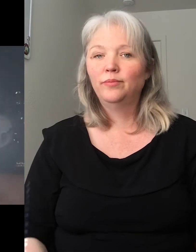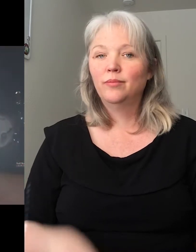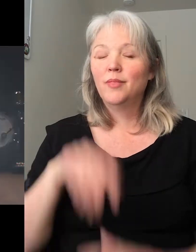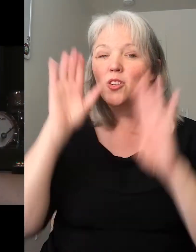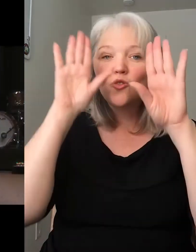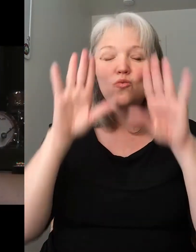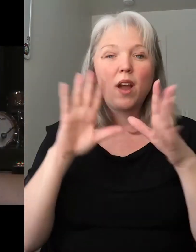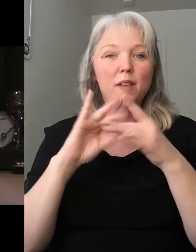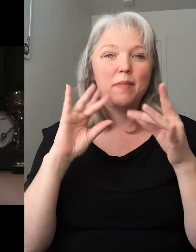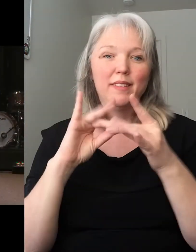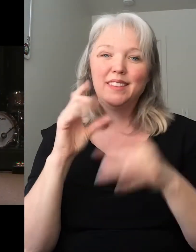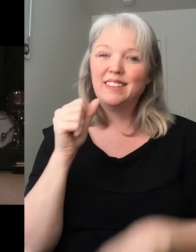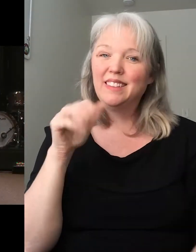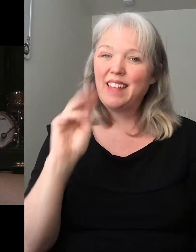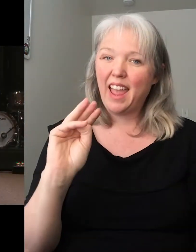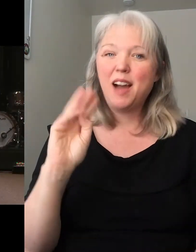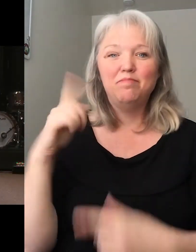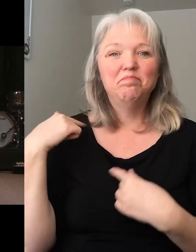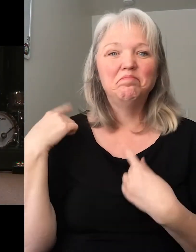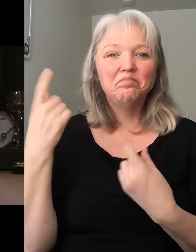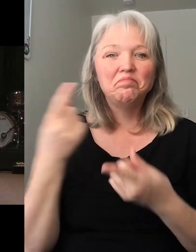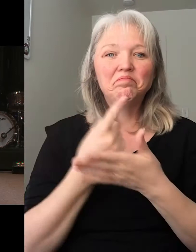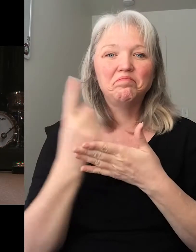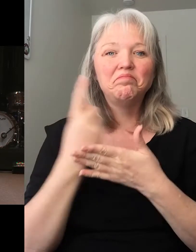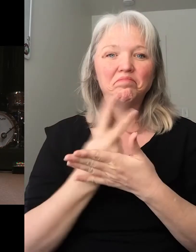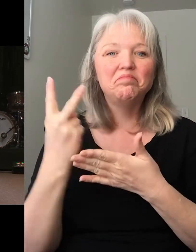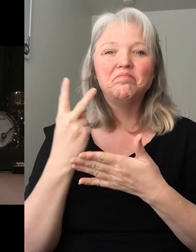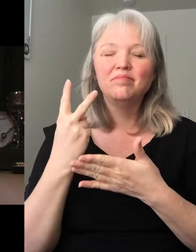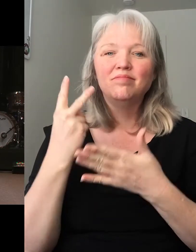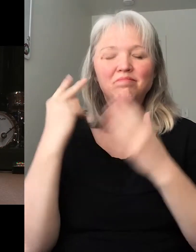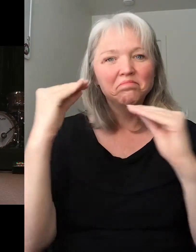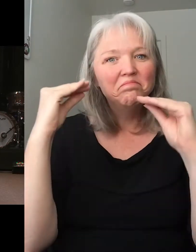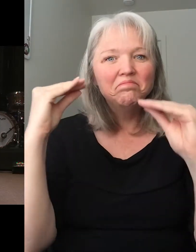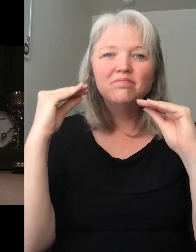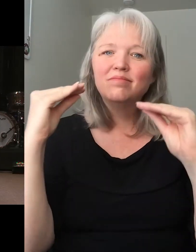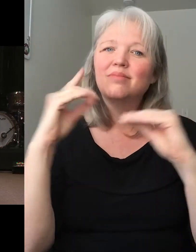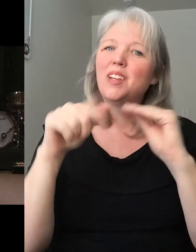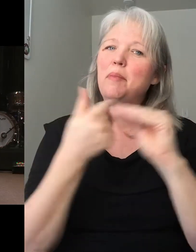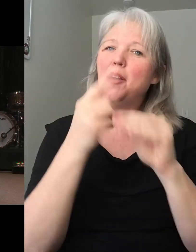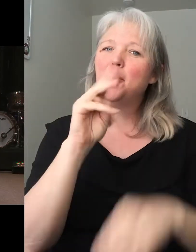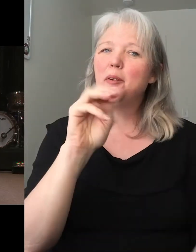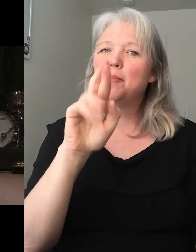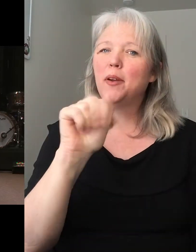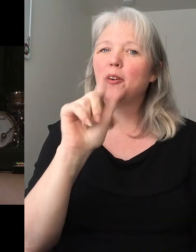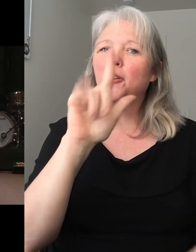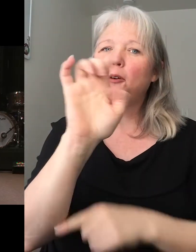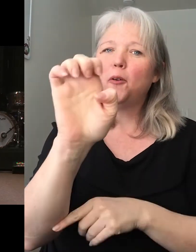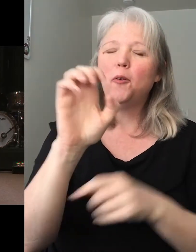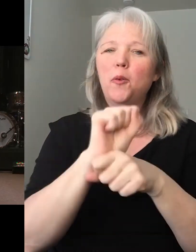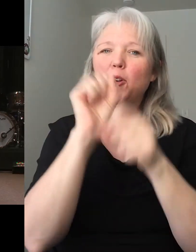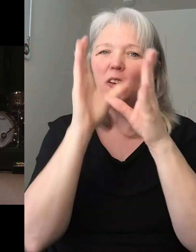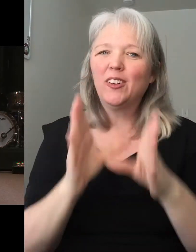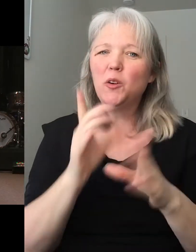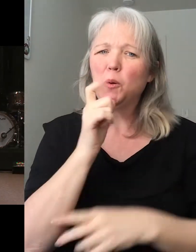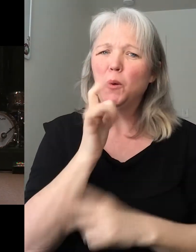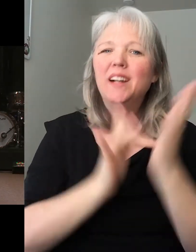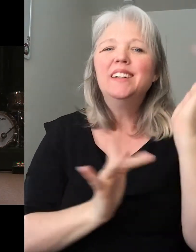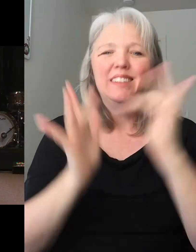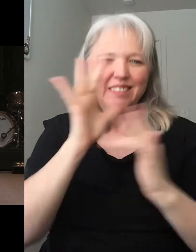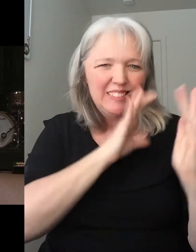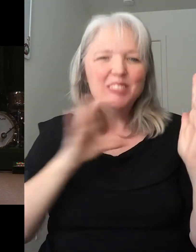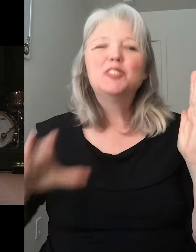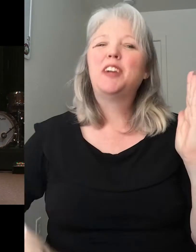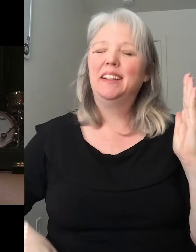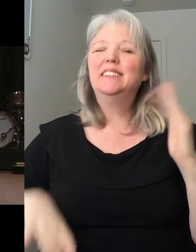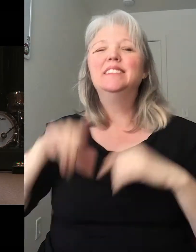Well, what great messages Sam has shared over the past couple of weeks about the miracle worker. Jesus Christ, the